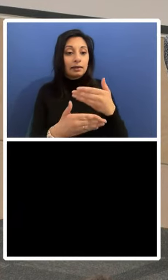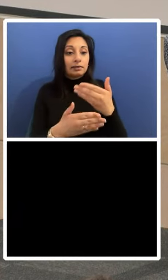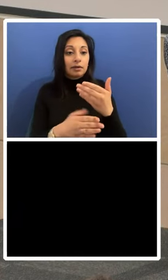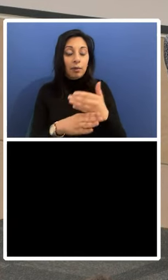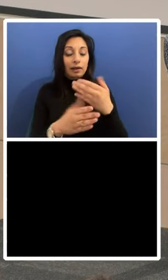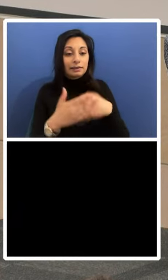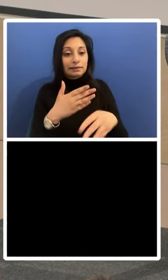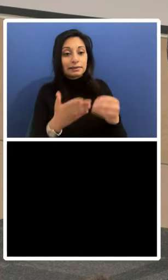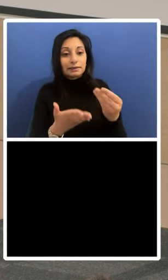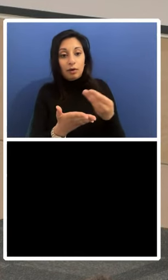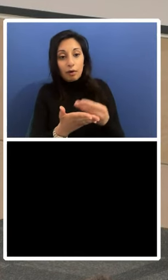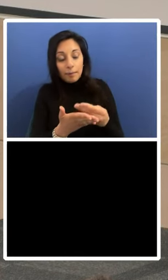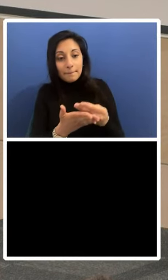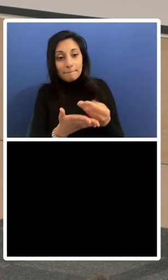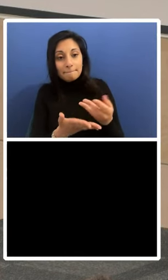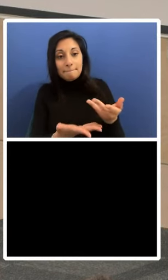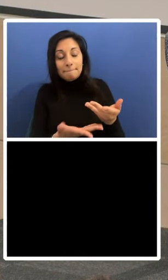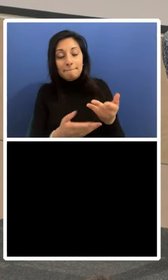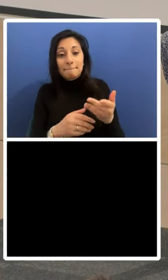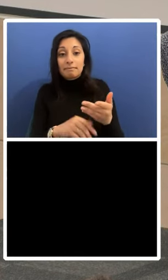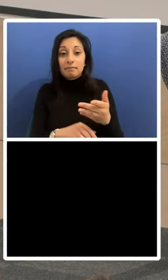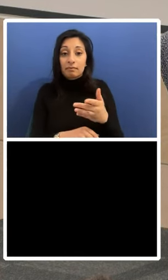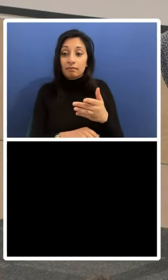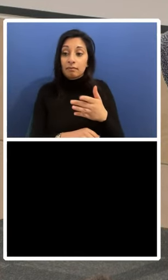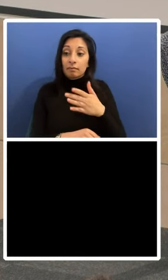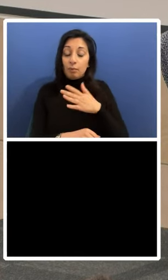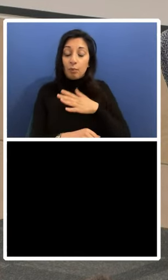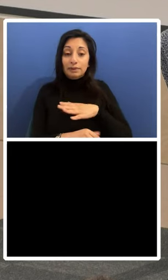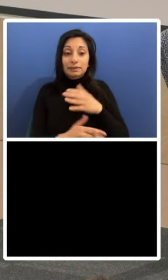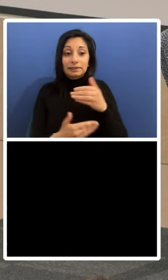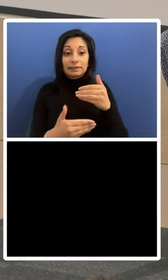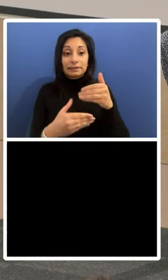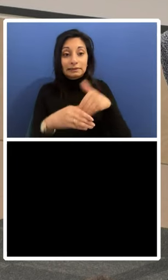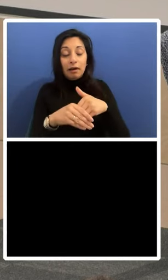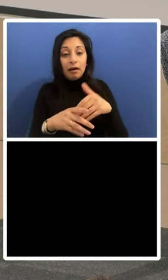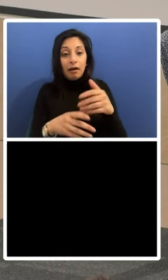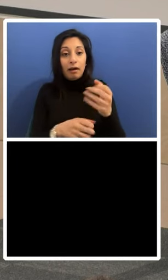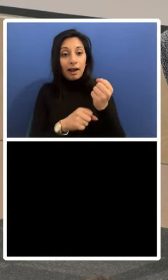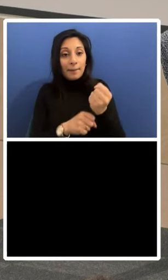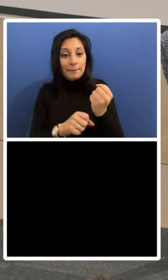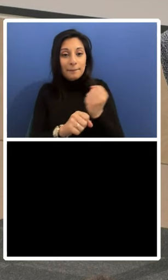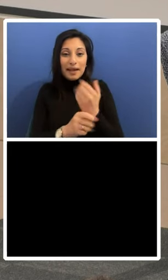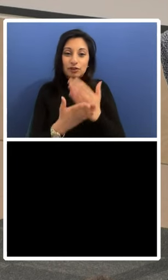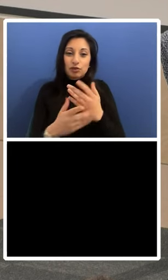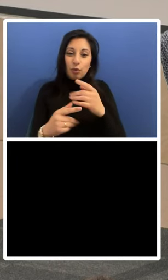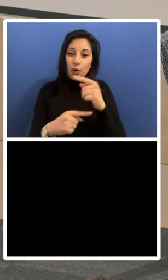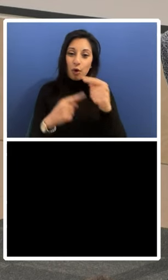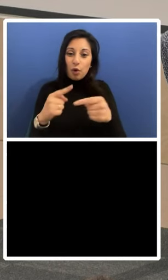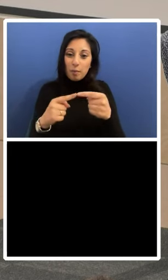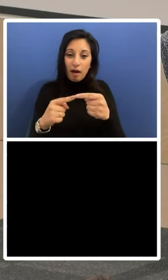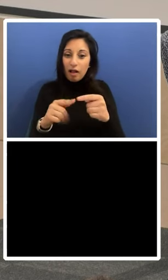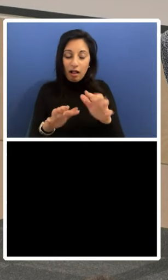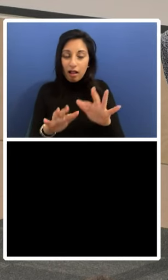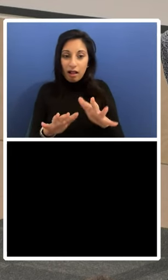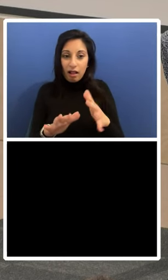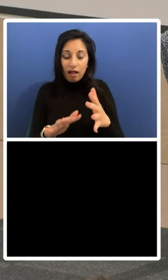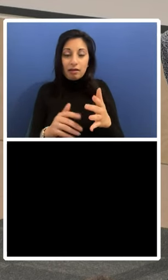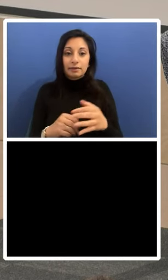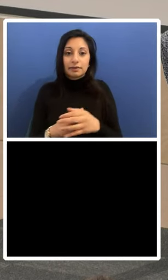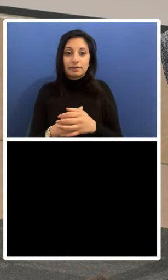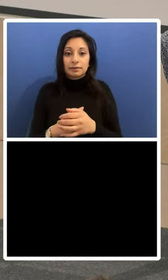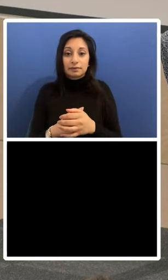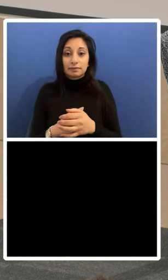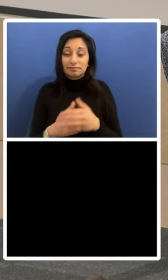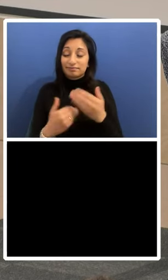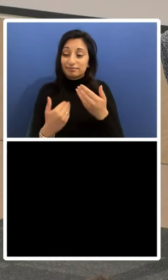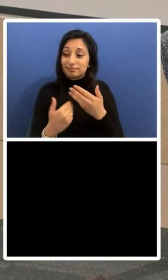well. I would love to be in there to make sure the loopholes are not there. It's not going to be easy, but you need to get wealth flowing out of rich families